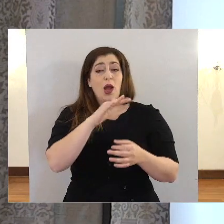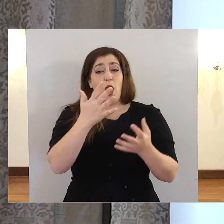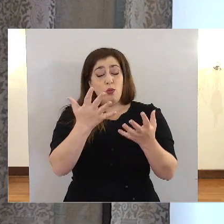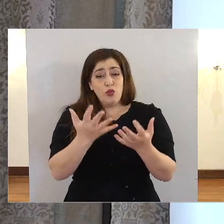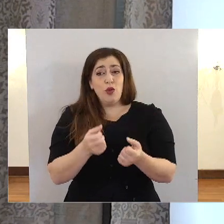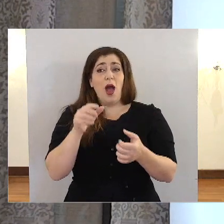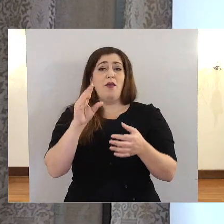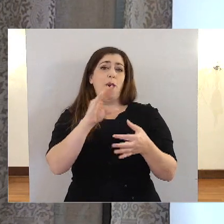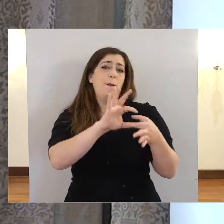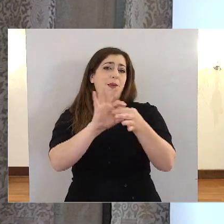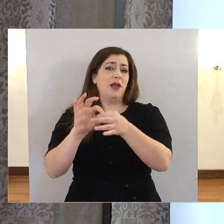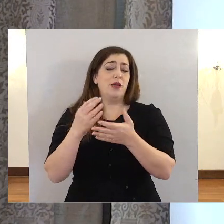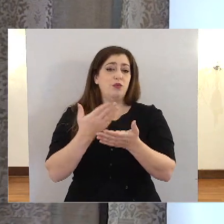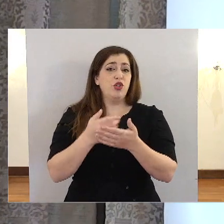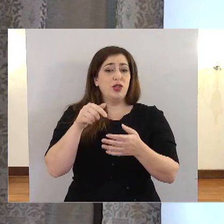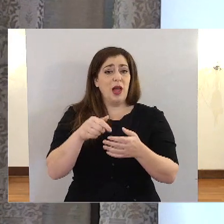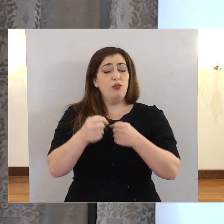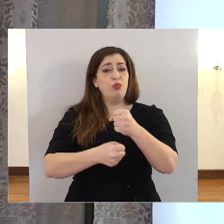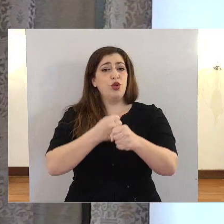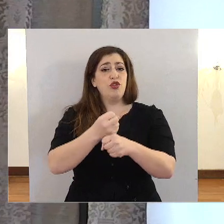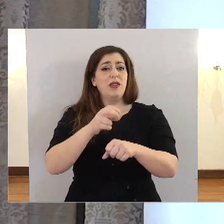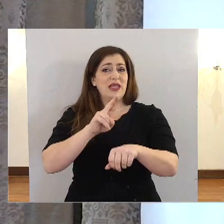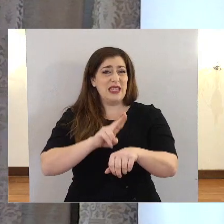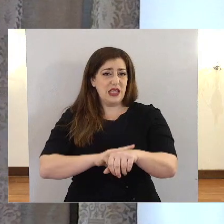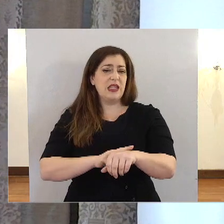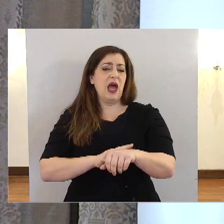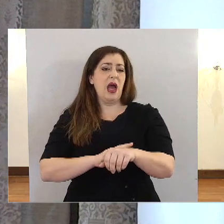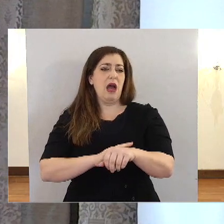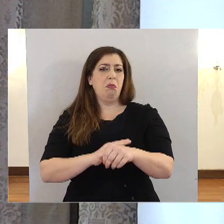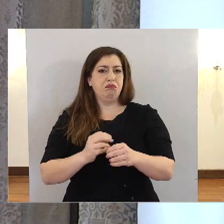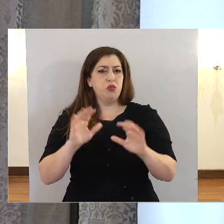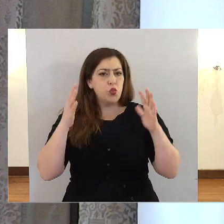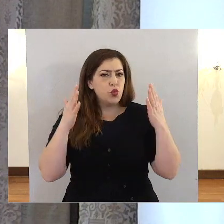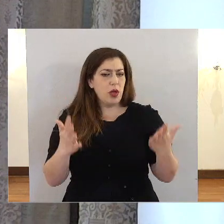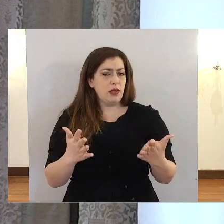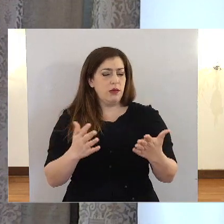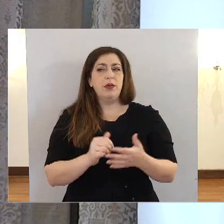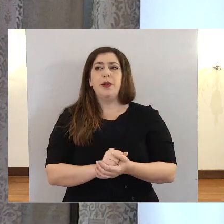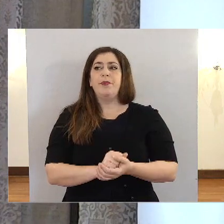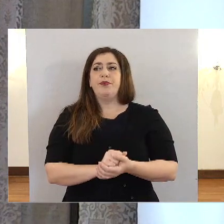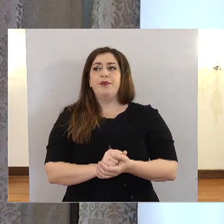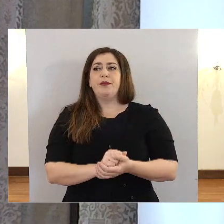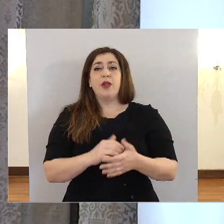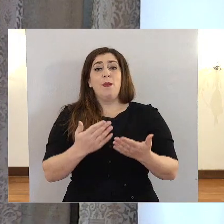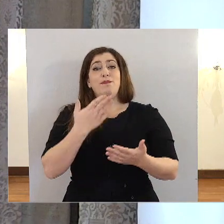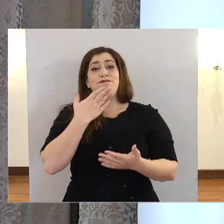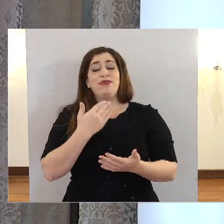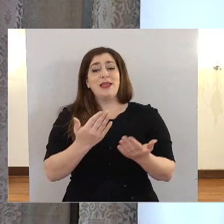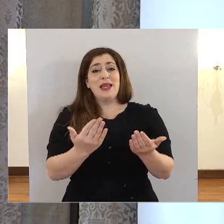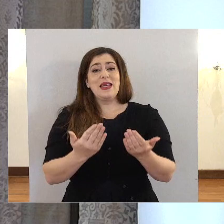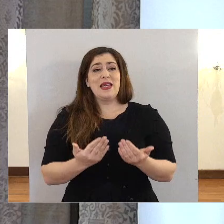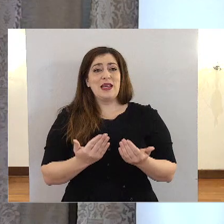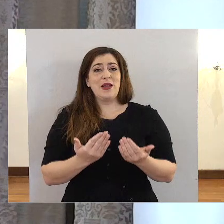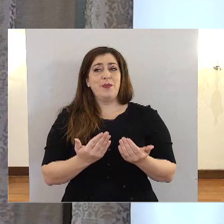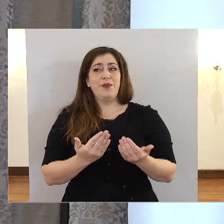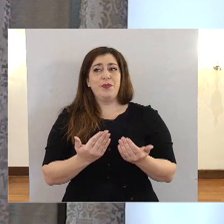Health. And I'm delighted to introduce now from the Office of the Chief Medical Officer within the Ministry of Health, Dr. Alexia Bezzina.